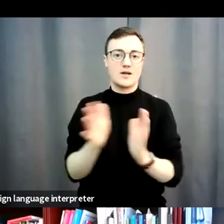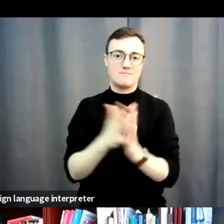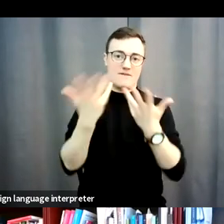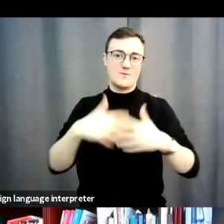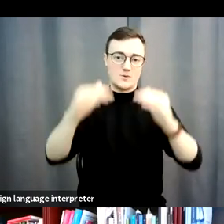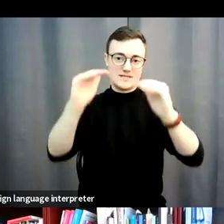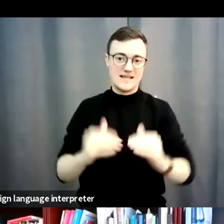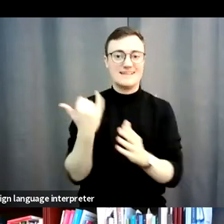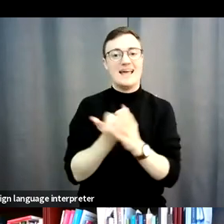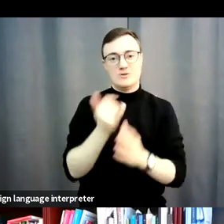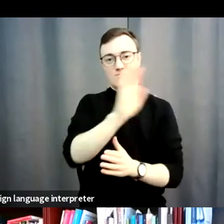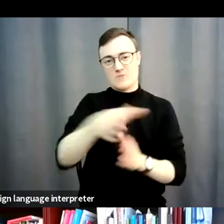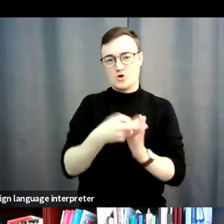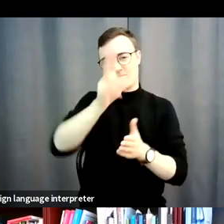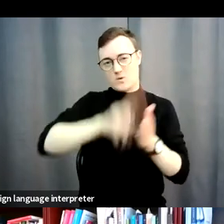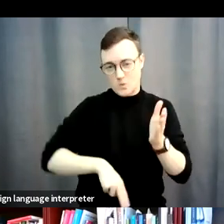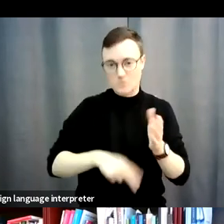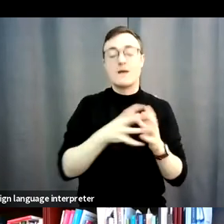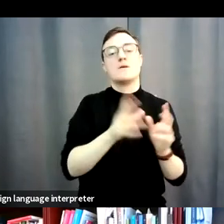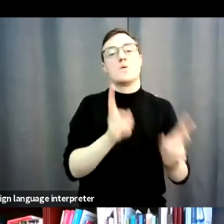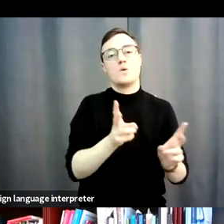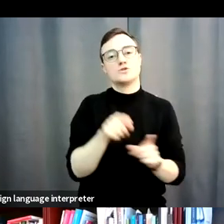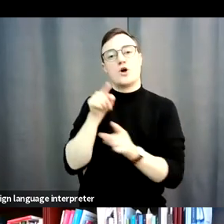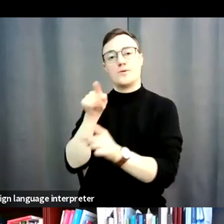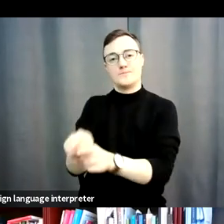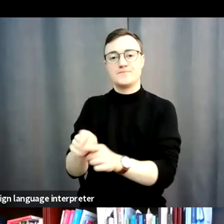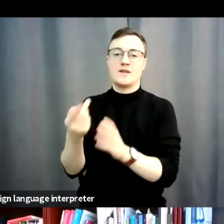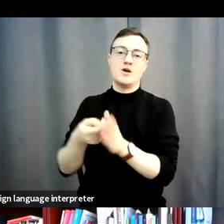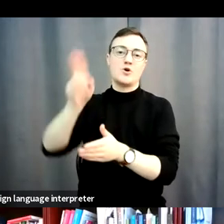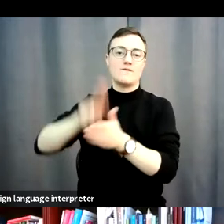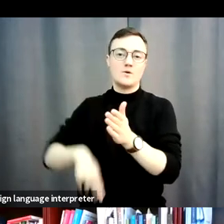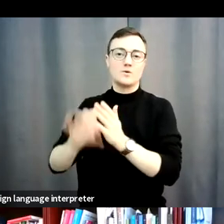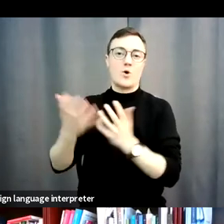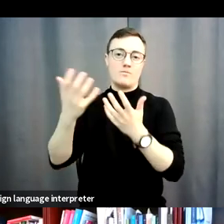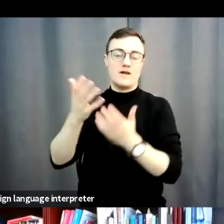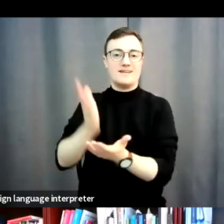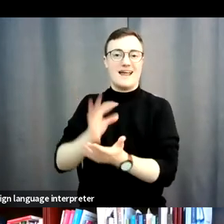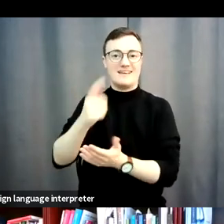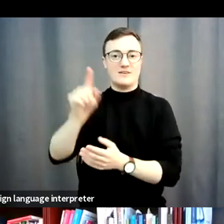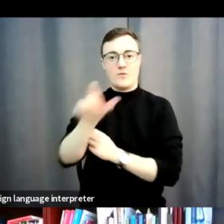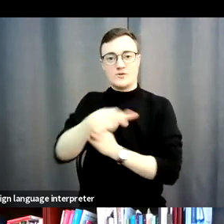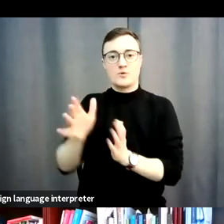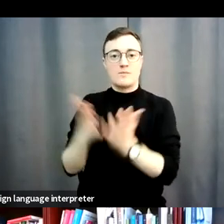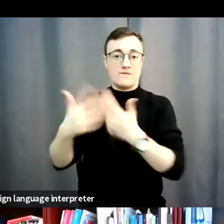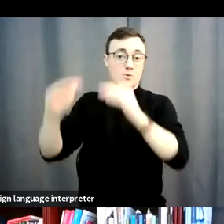on the Rights of the Child, but also on in the Convention on the Rights of Persons with Disabilities. And I see